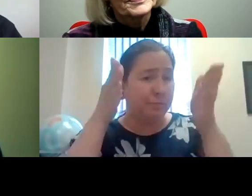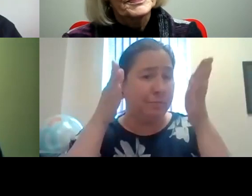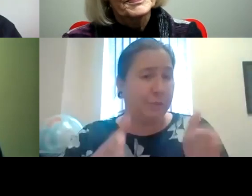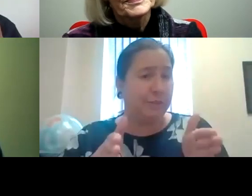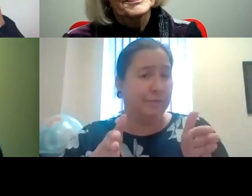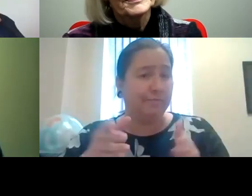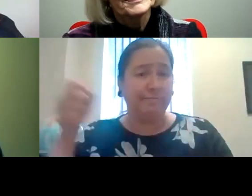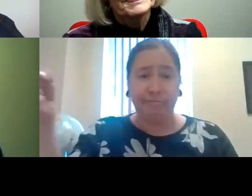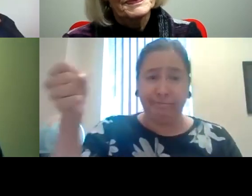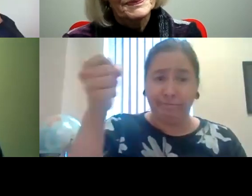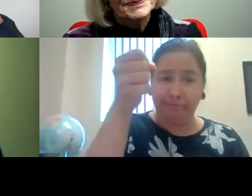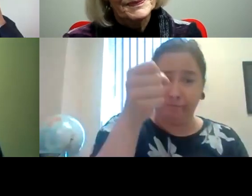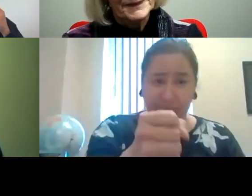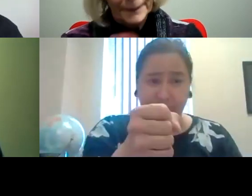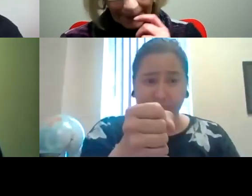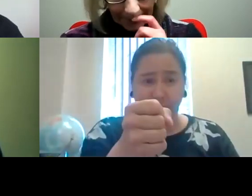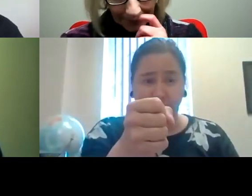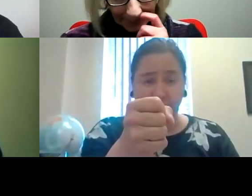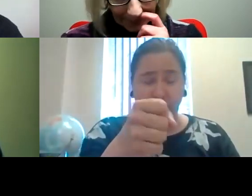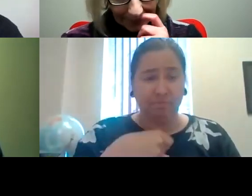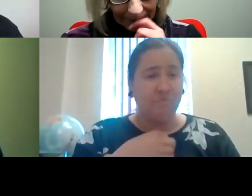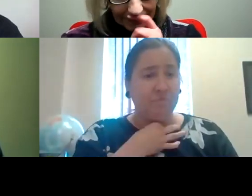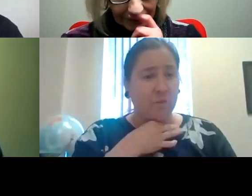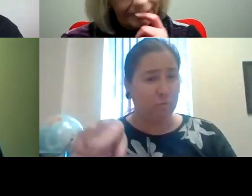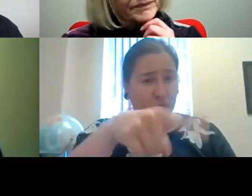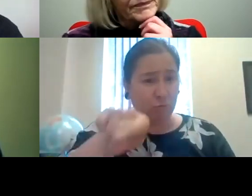If you meet a deaf individual,